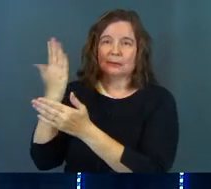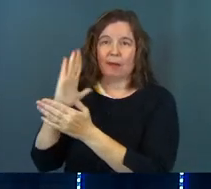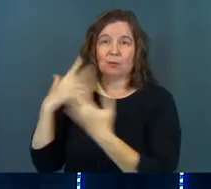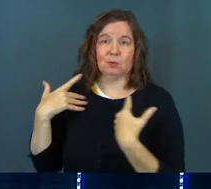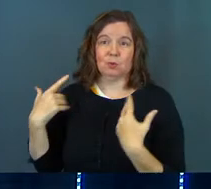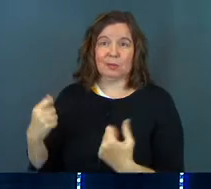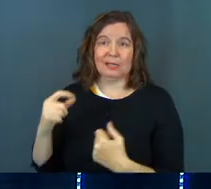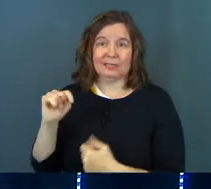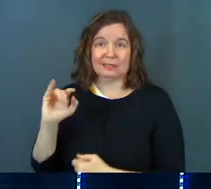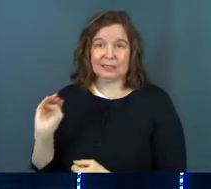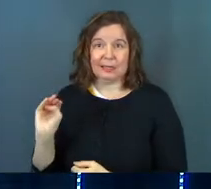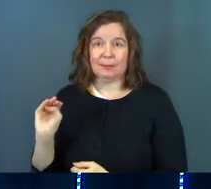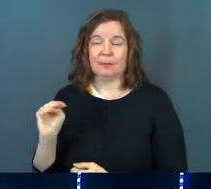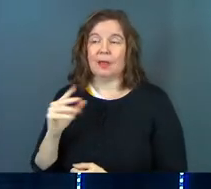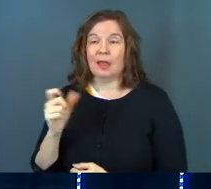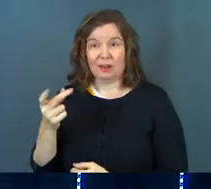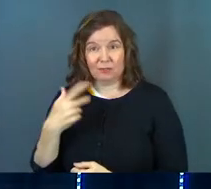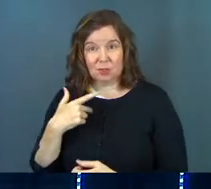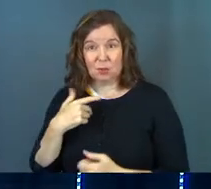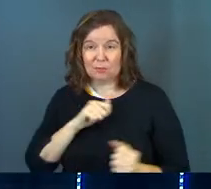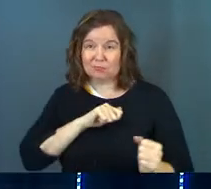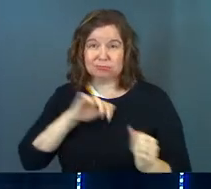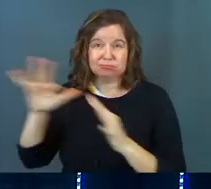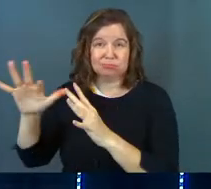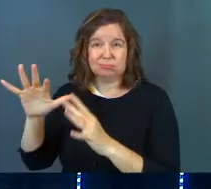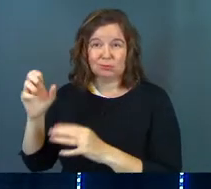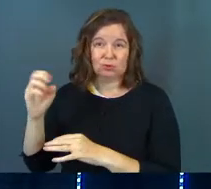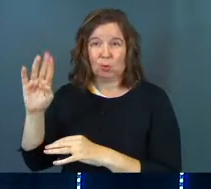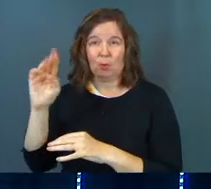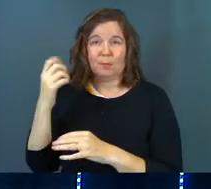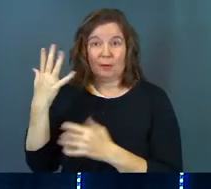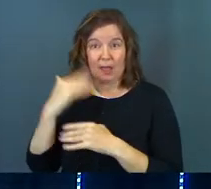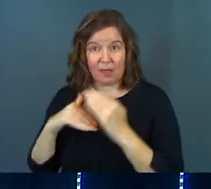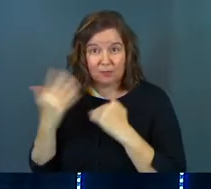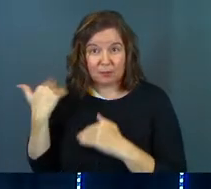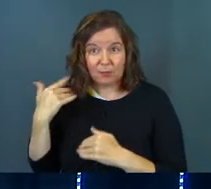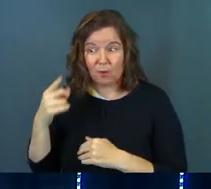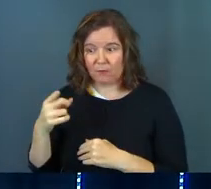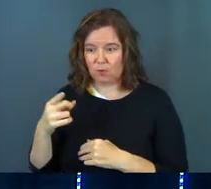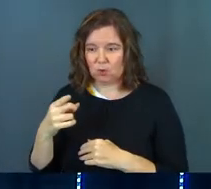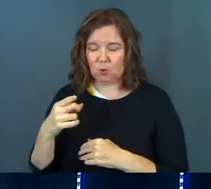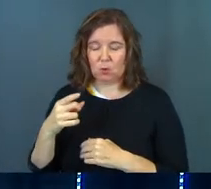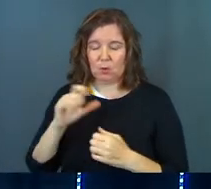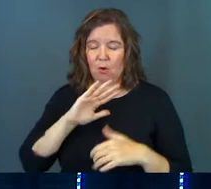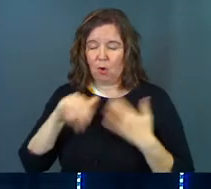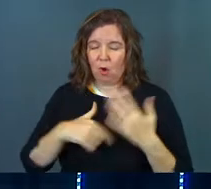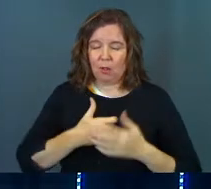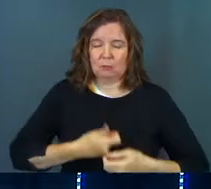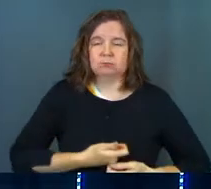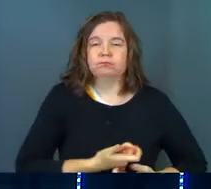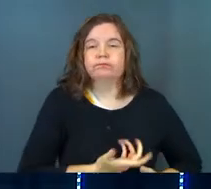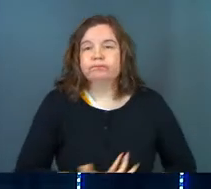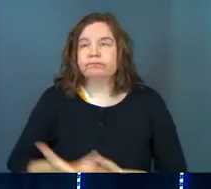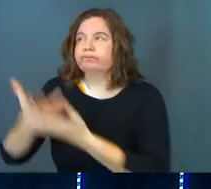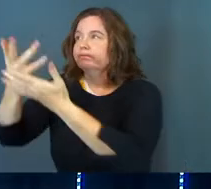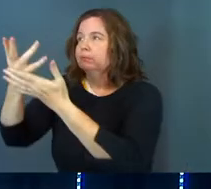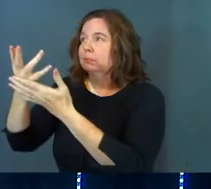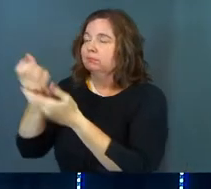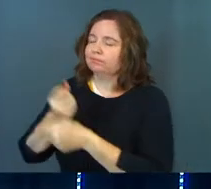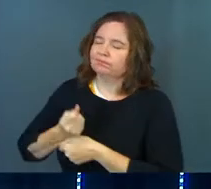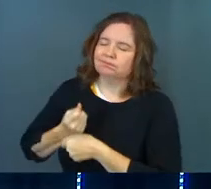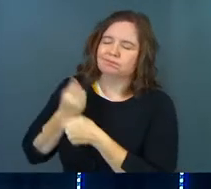heal Tim. And have you ever stormed heaven before? Have you ever just brought all of yourself to God and